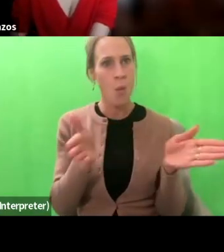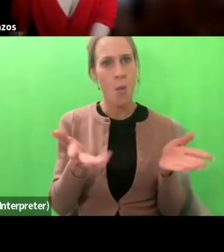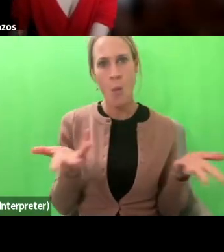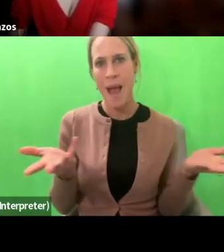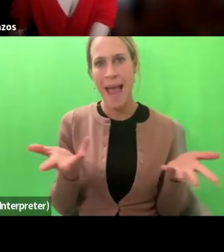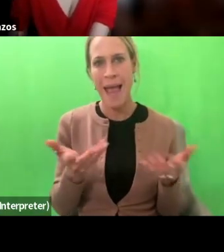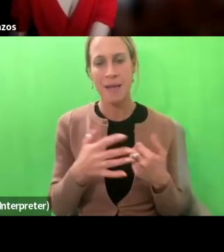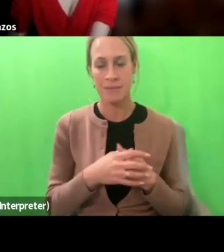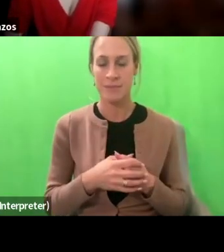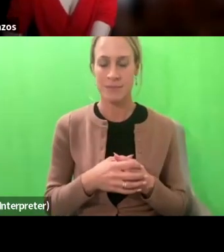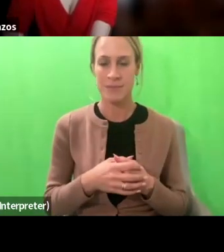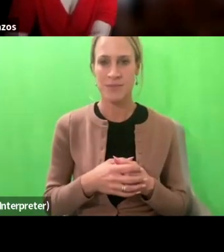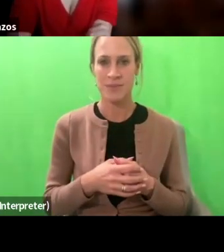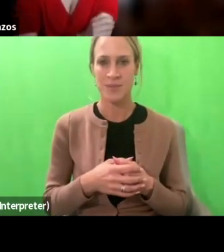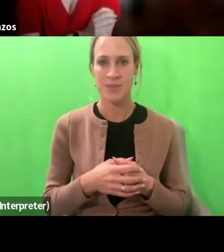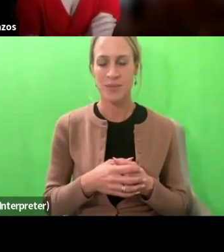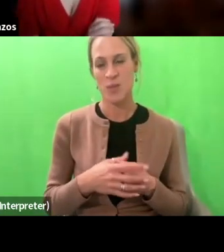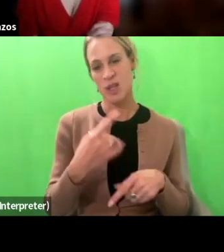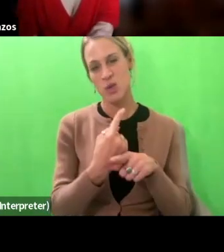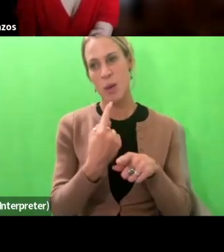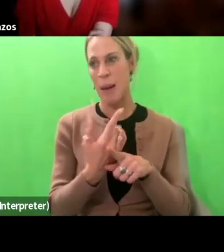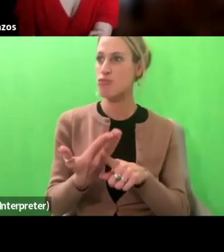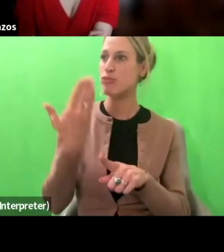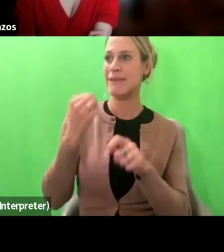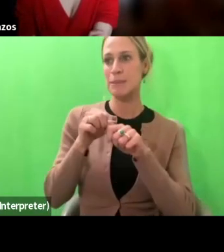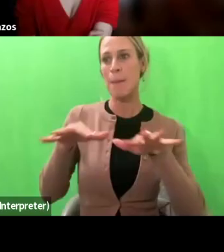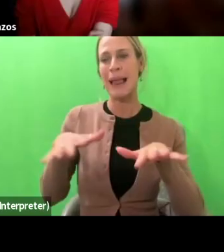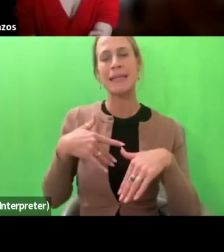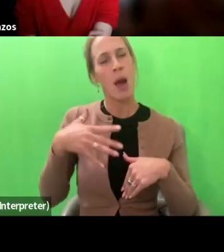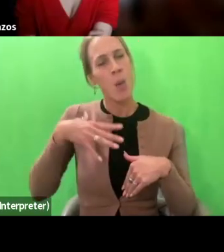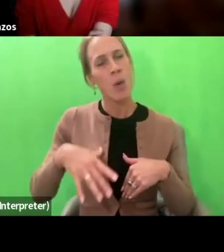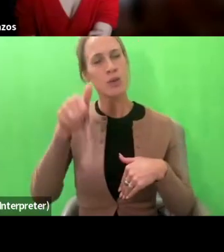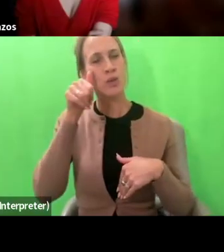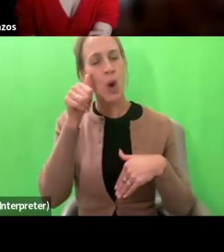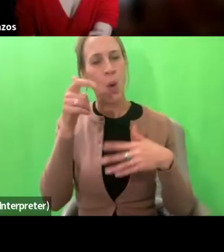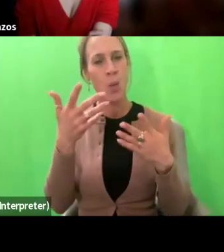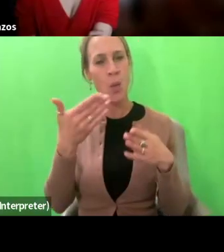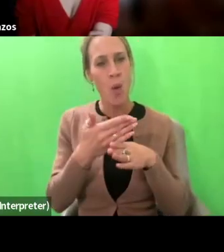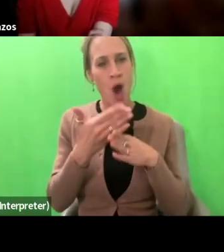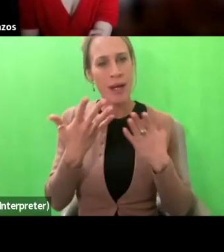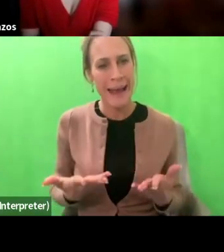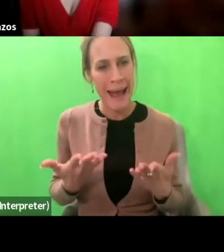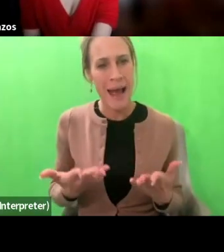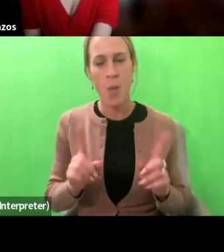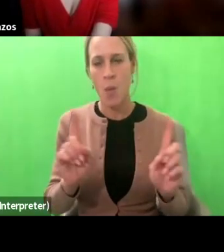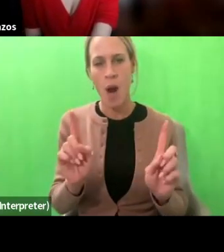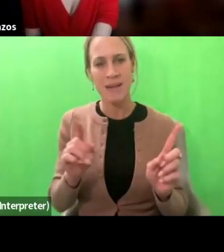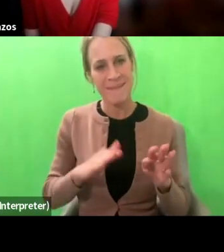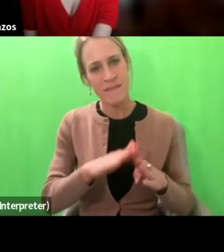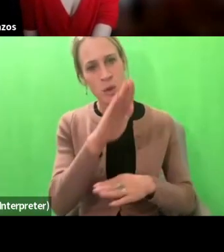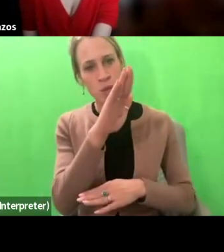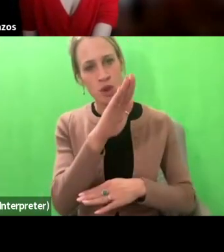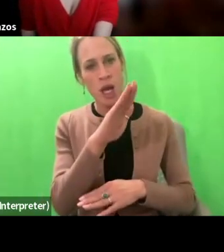events talking about previous publications, but I'd like to know what you're working on now and your